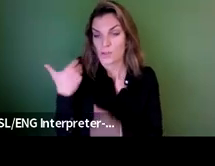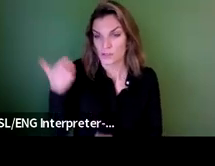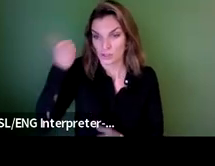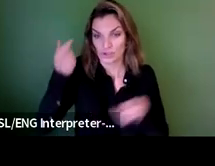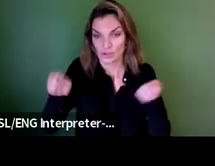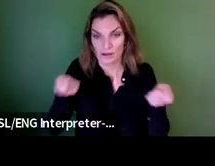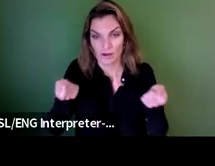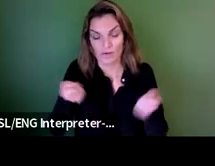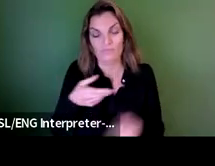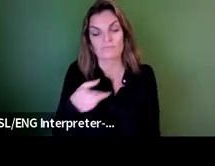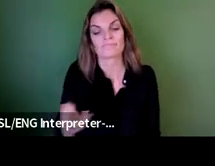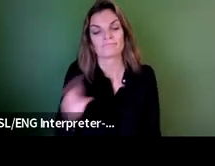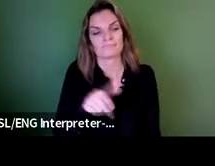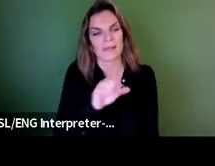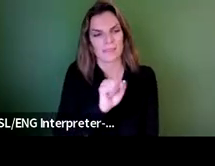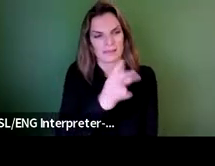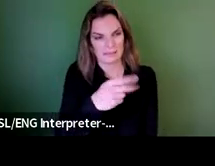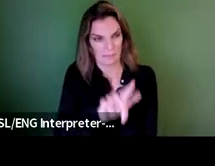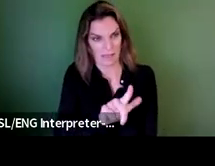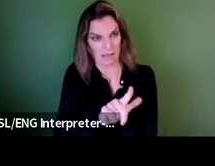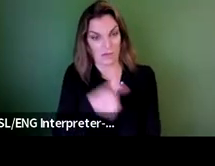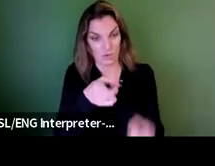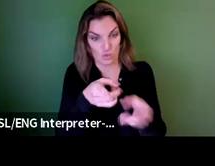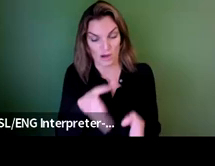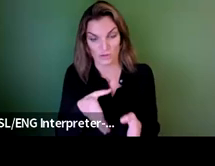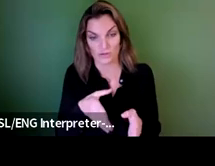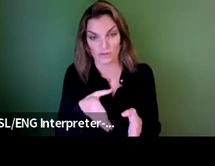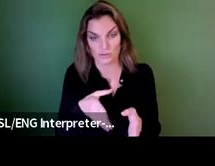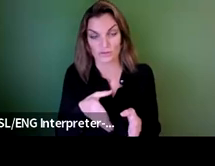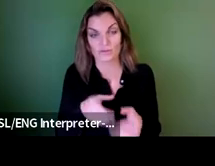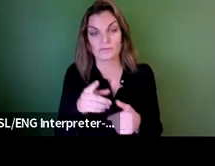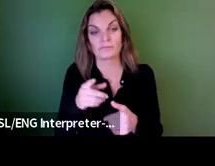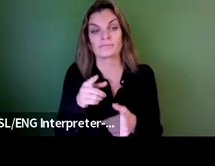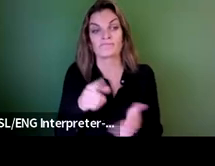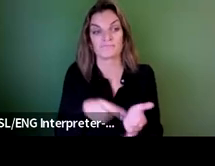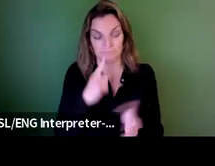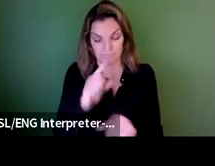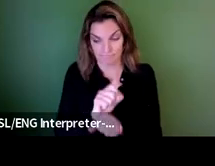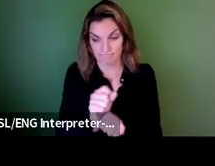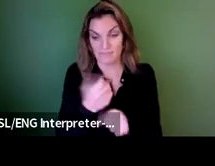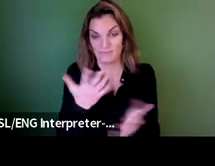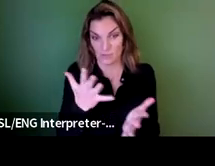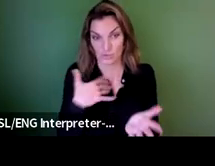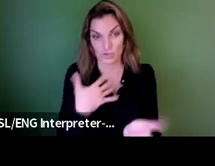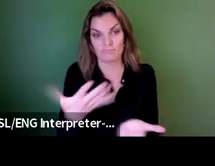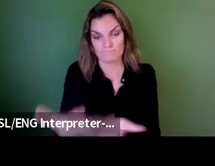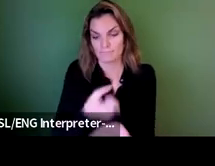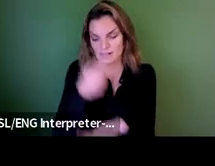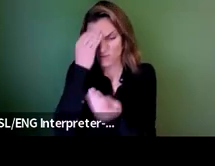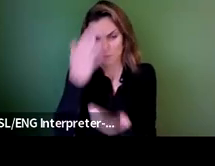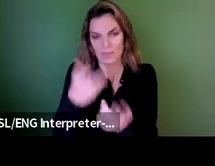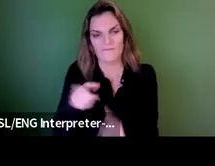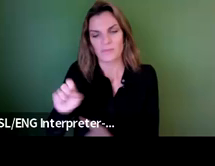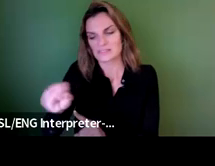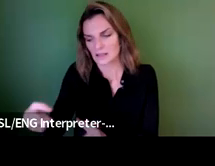directors of the SPIL, after receiving public input from individuals with disabilities and other stakeholders